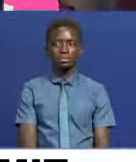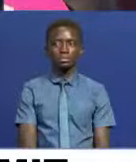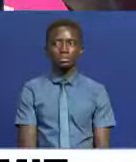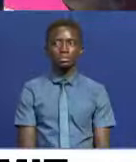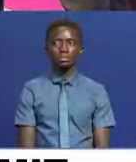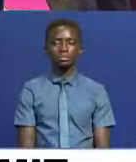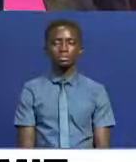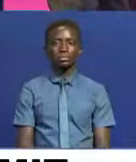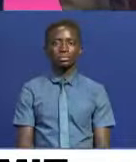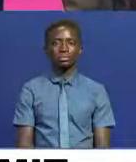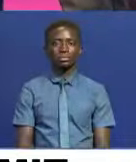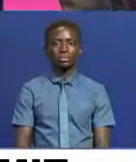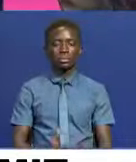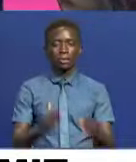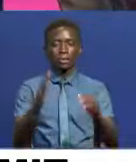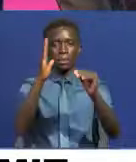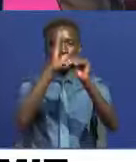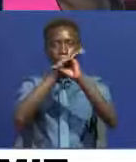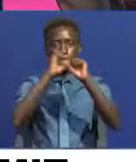Your Excellency, President